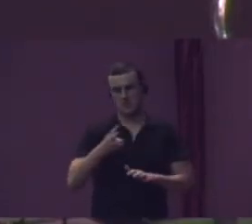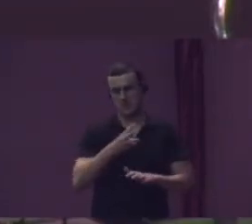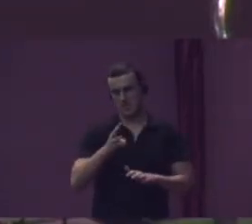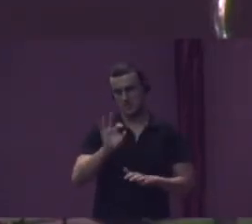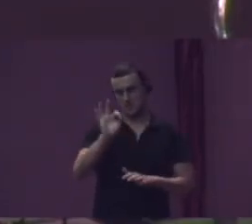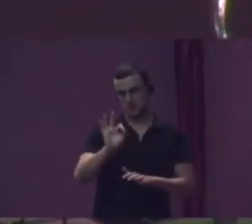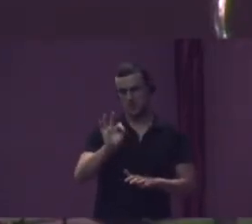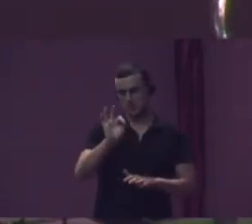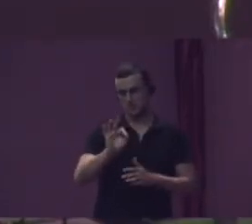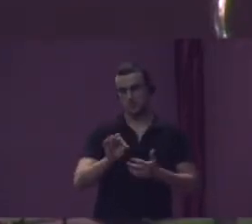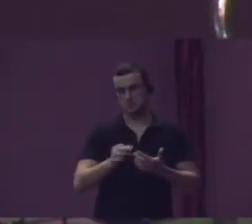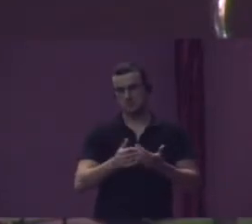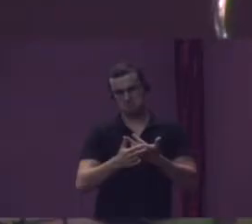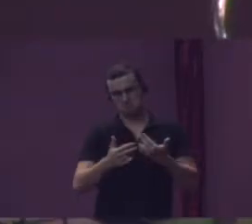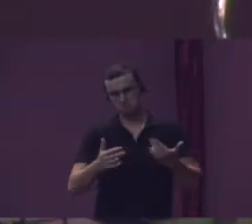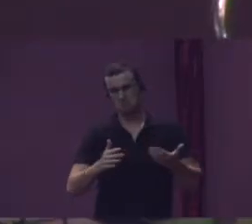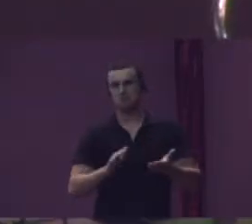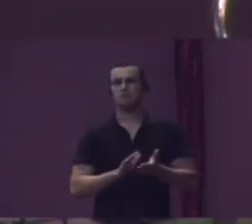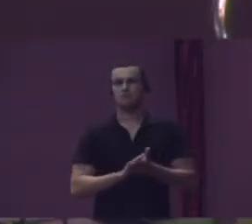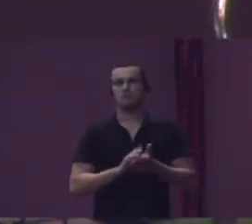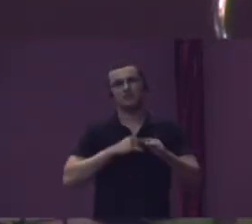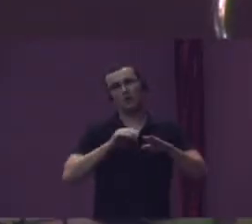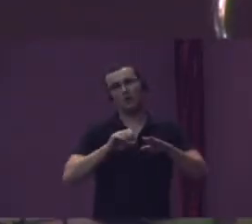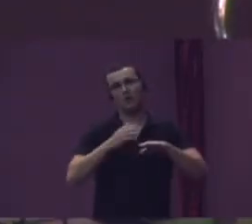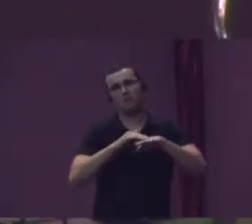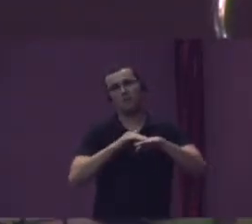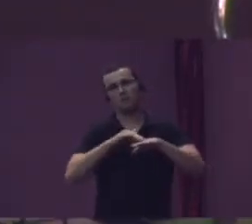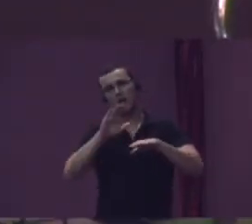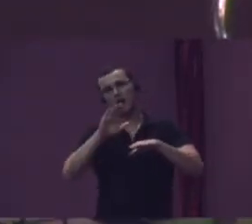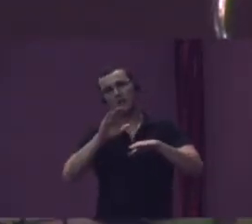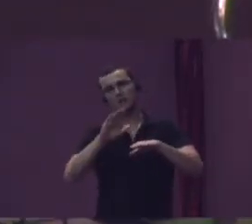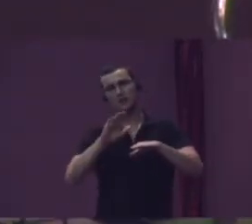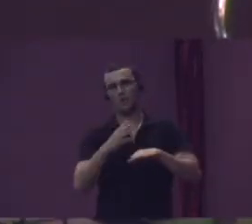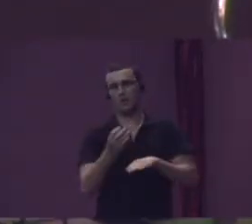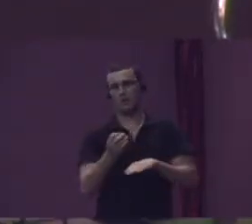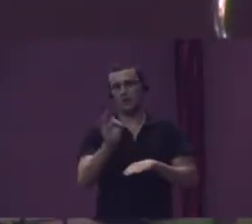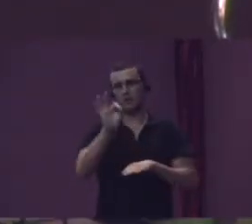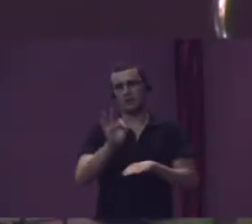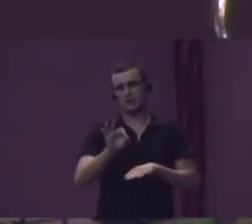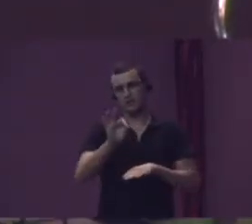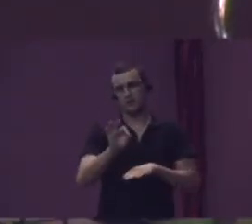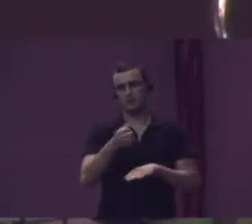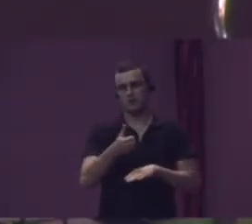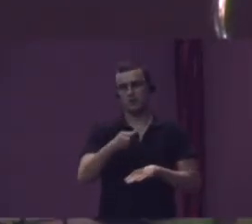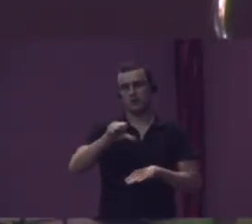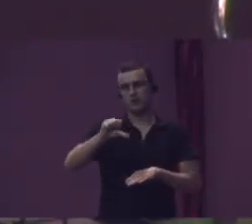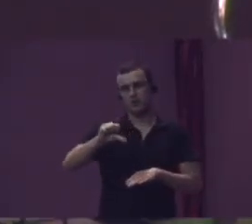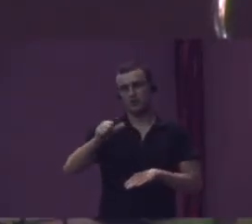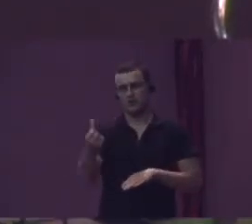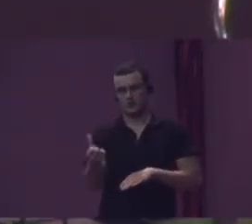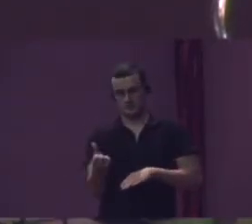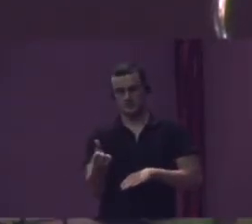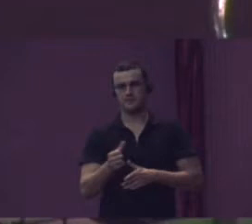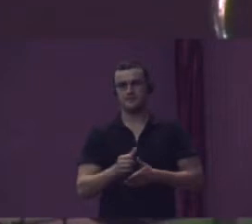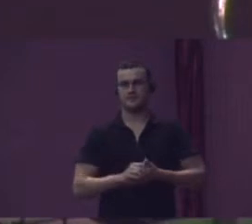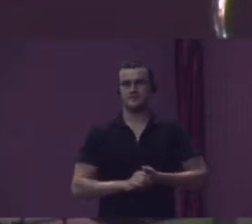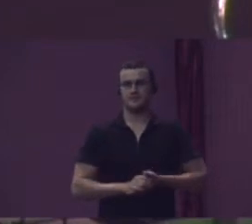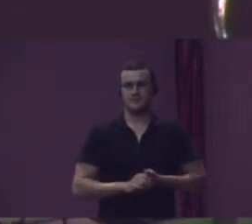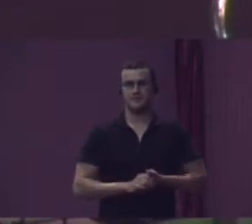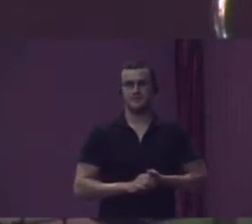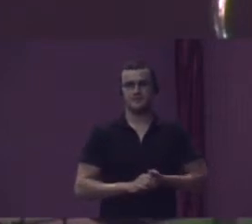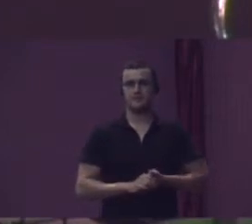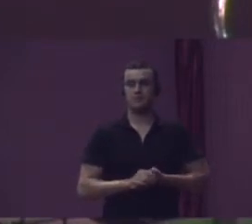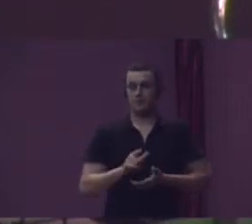over 40% by 96. In the 50s, cesareans were surgical life-saving procedures, not